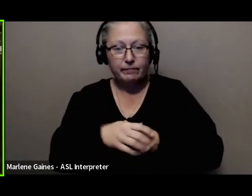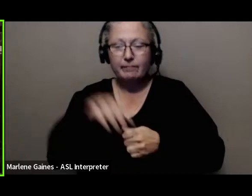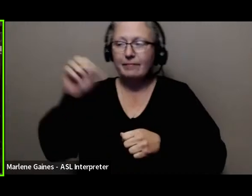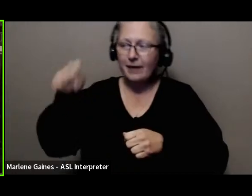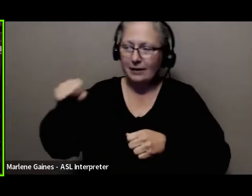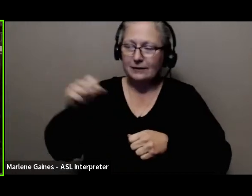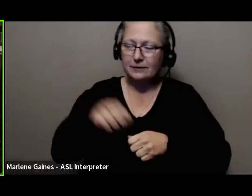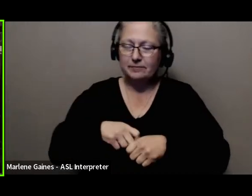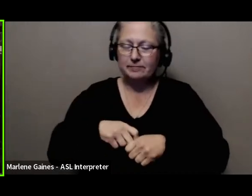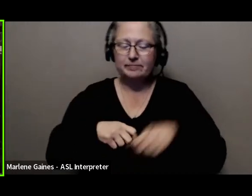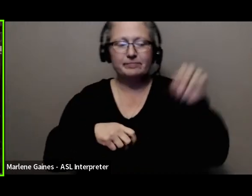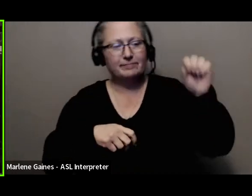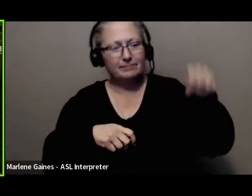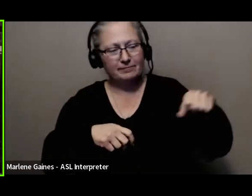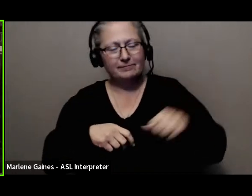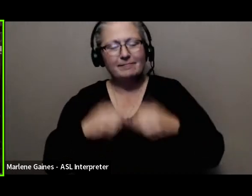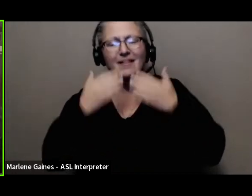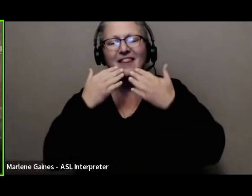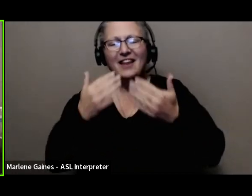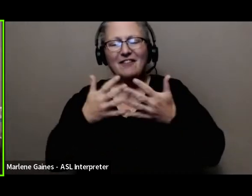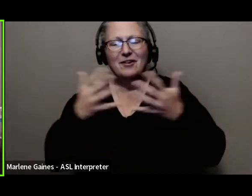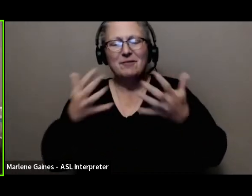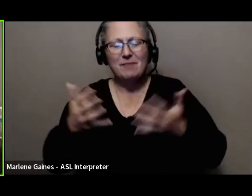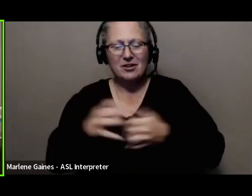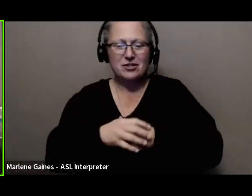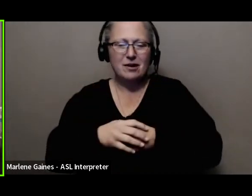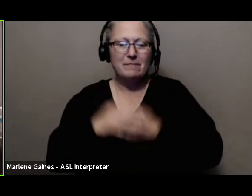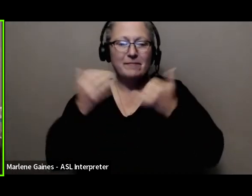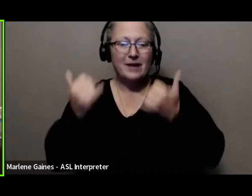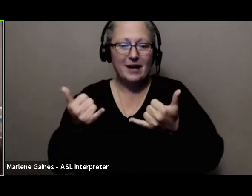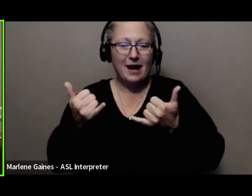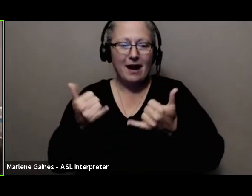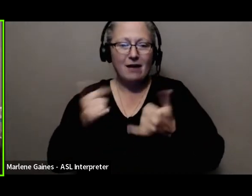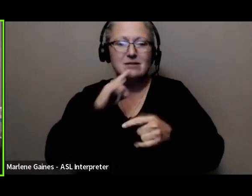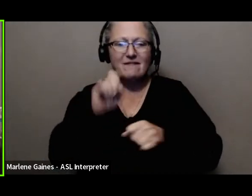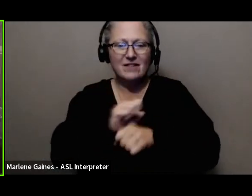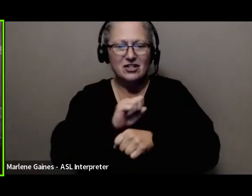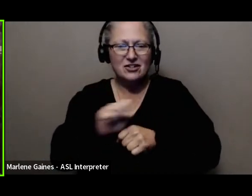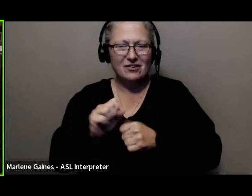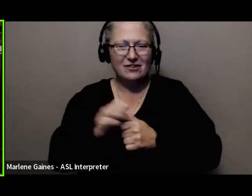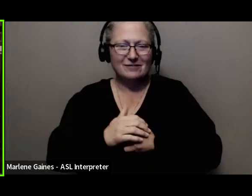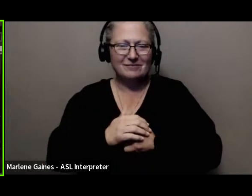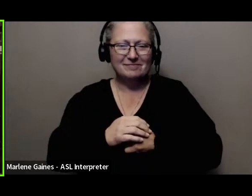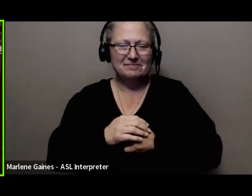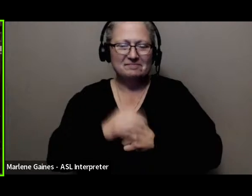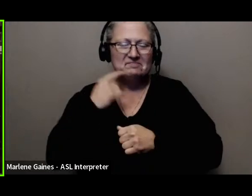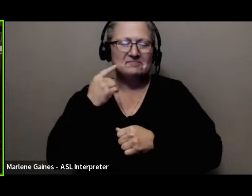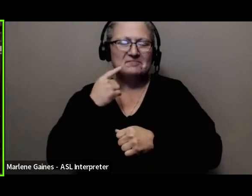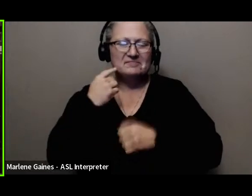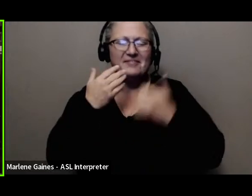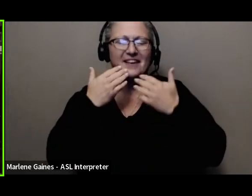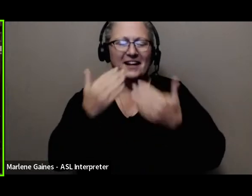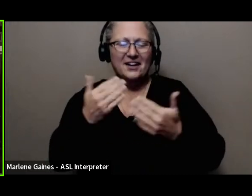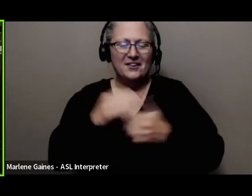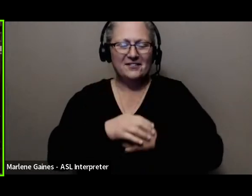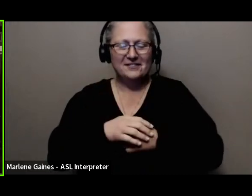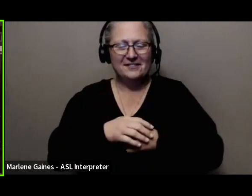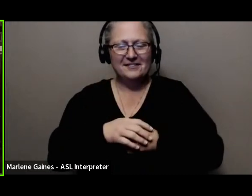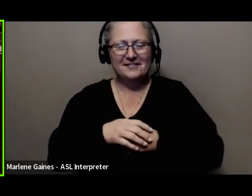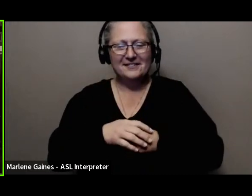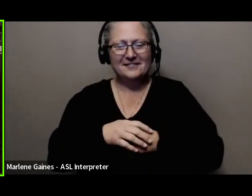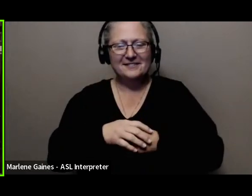Aye. Aye. Thank you very much. So now it is official. Thank you.